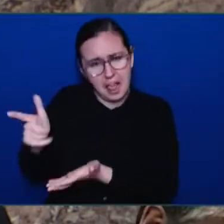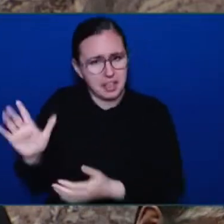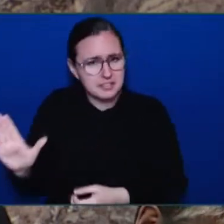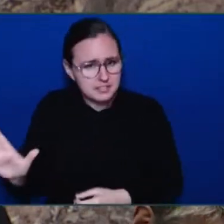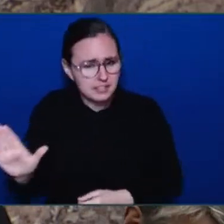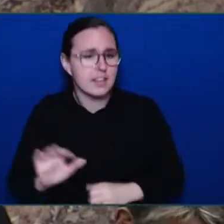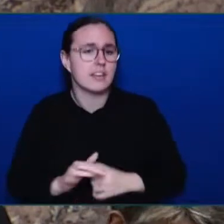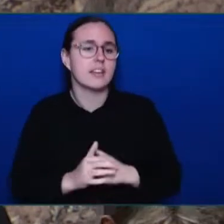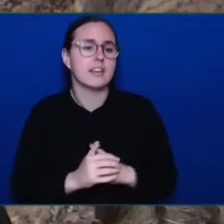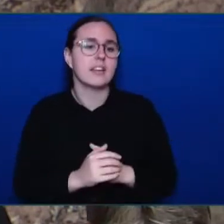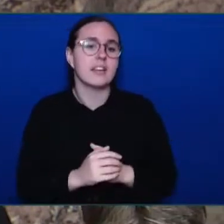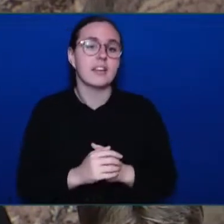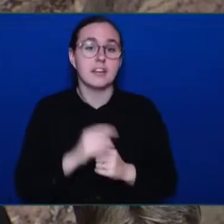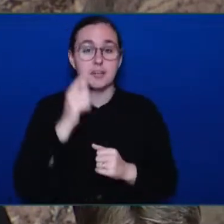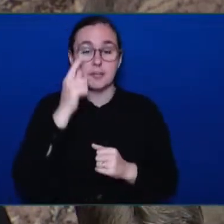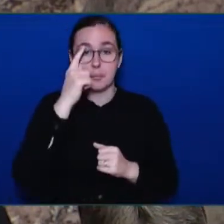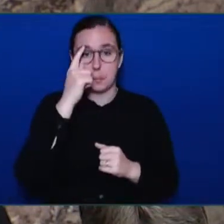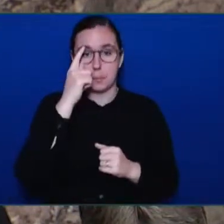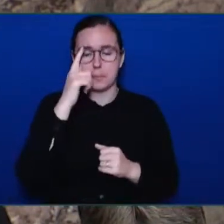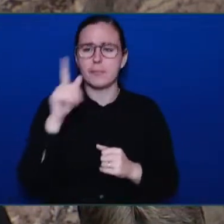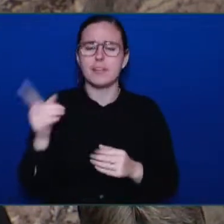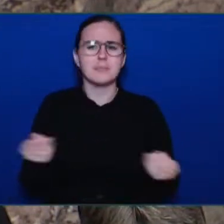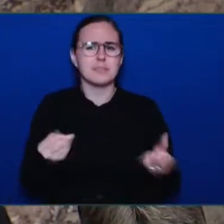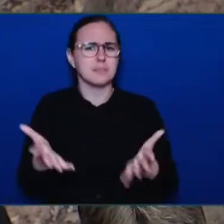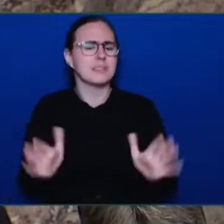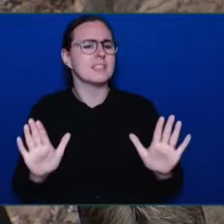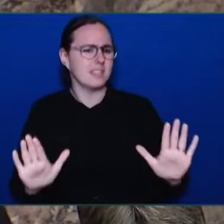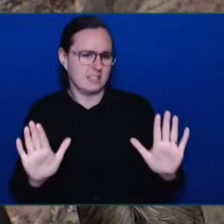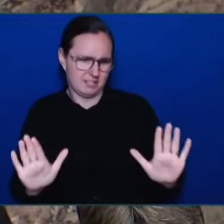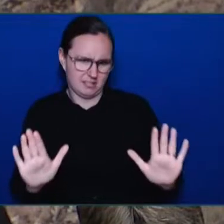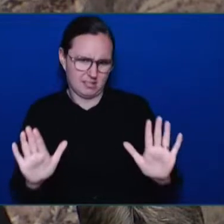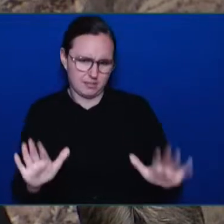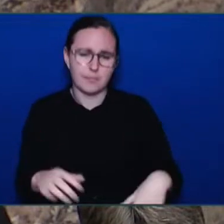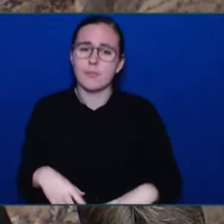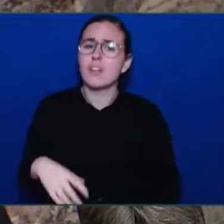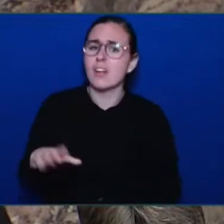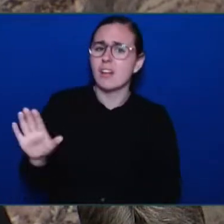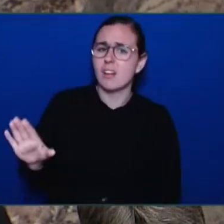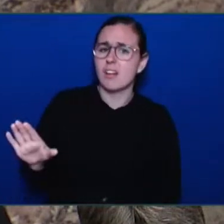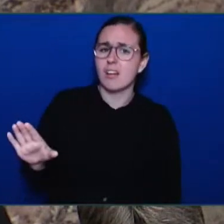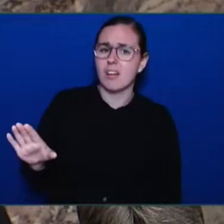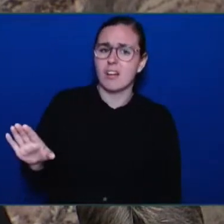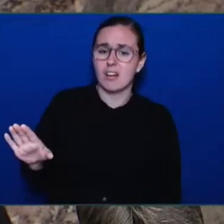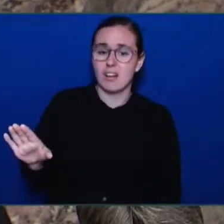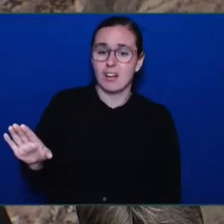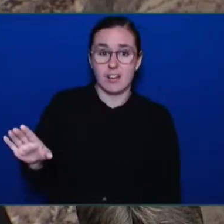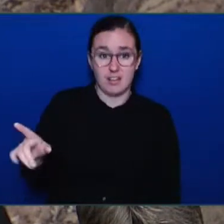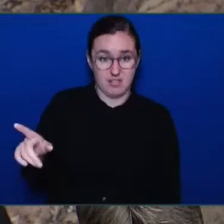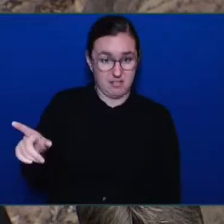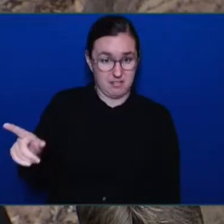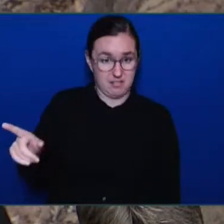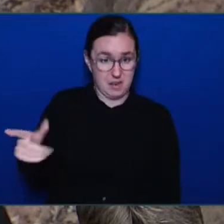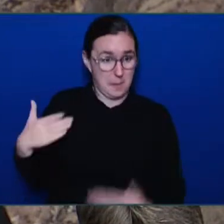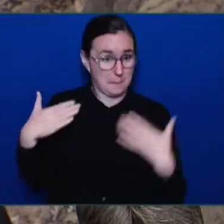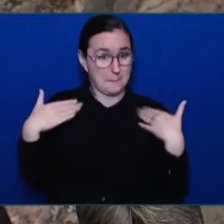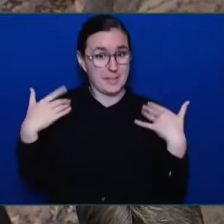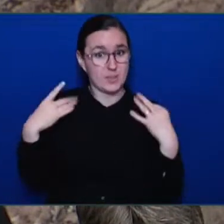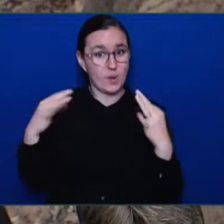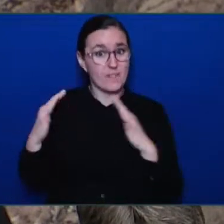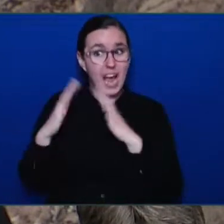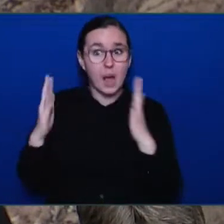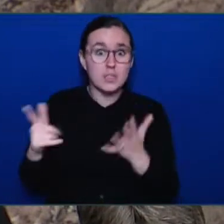Please. Continue. The Minister of Housing wants to talk about issues in his own riding. Here's something else from his own riding. The Minister himself owns a $4